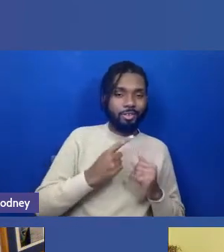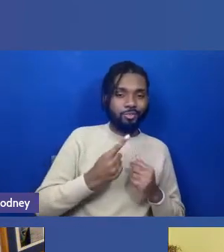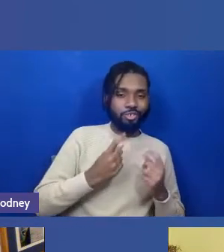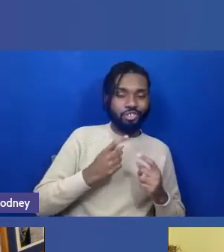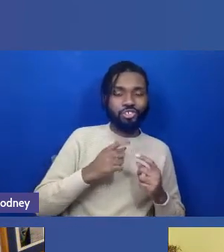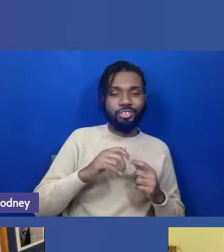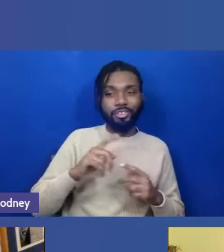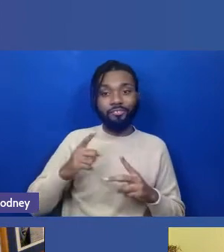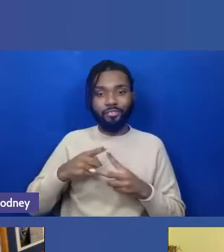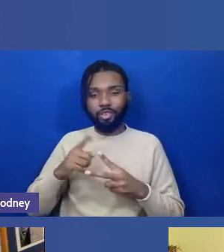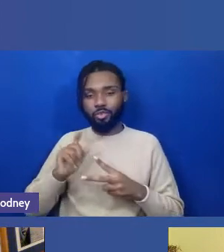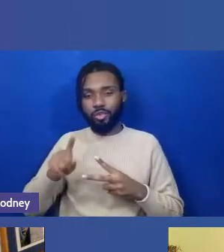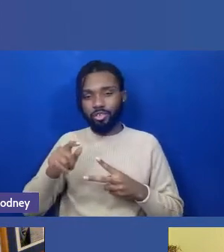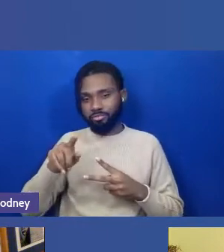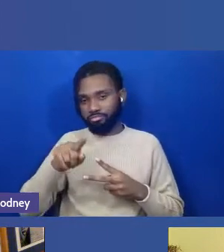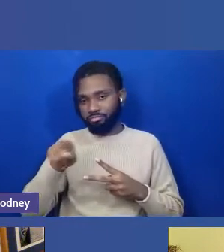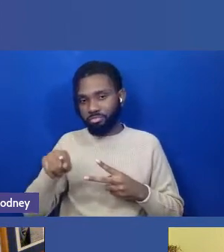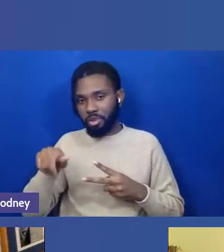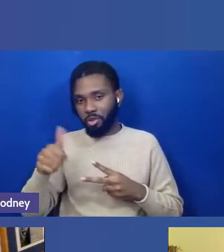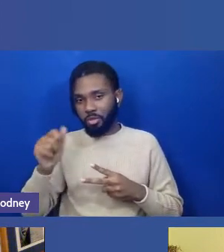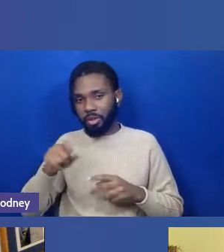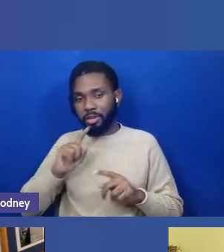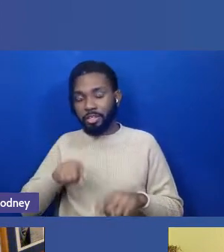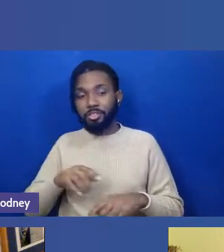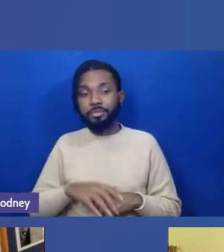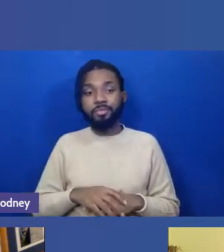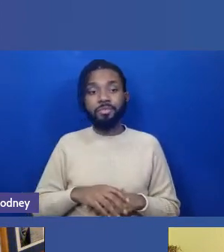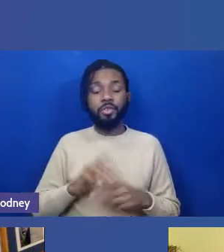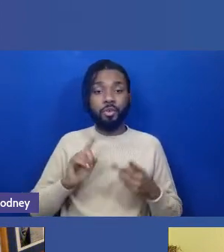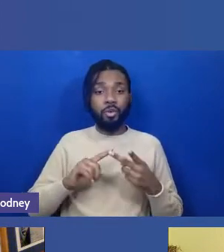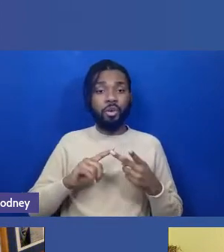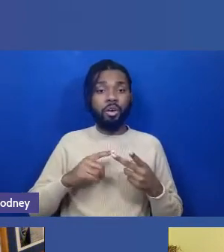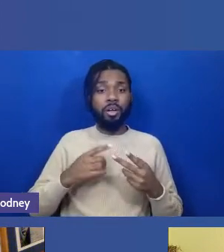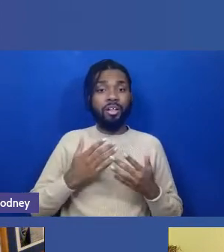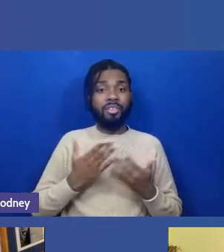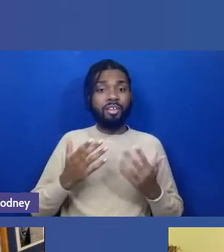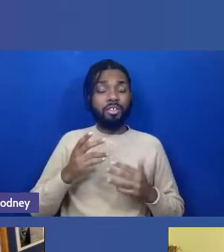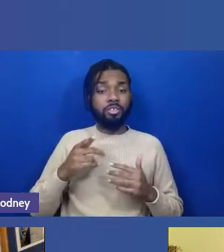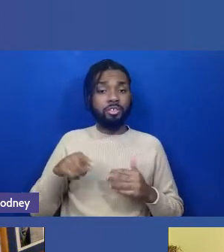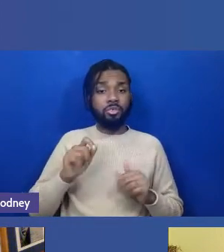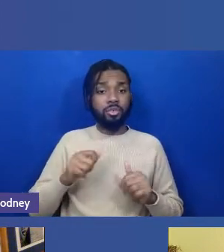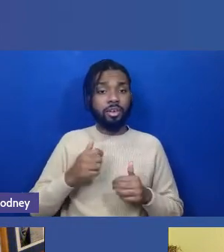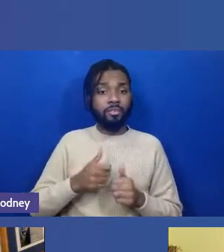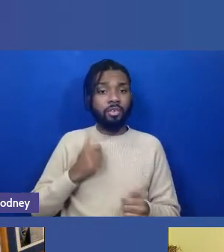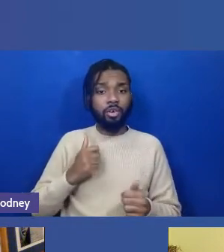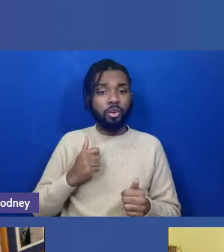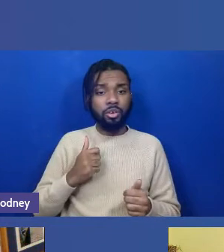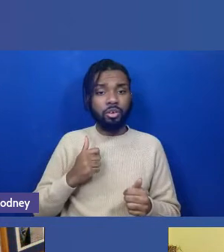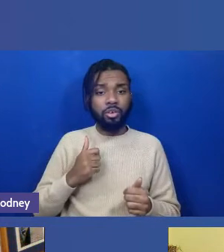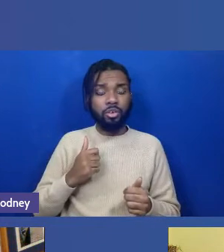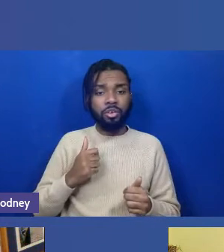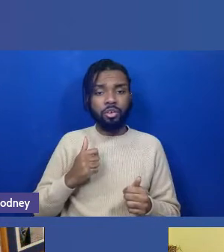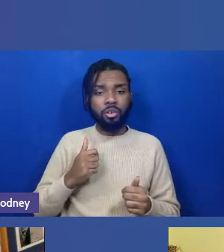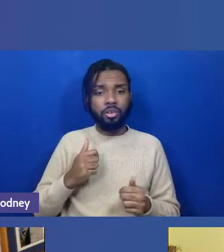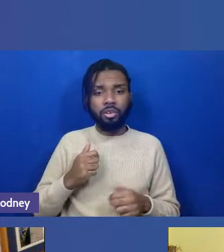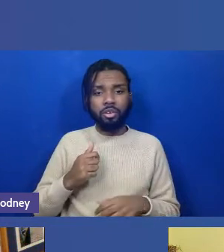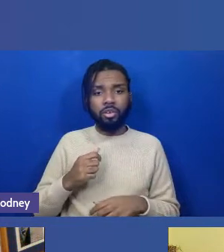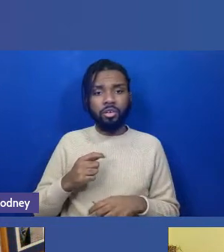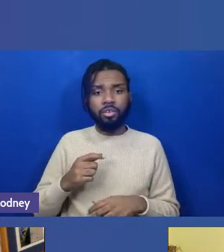say things to avoid. Don't condescend to me about your artists.